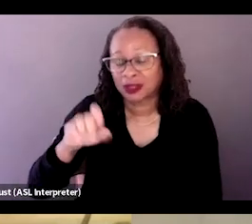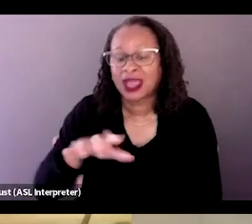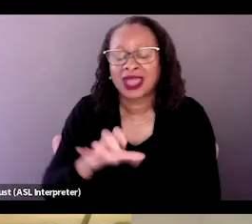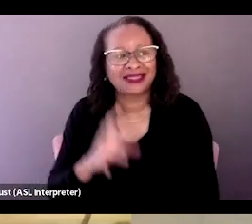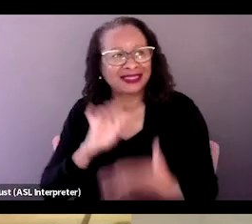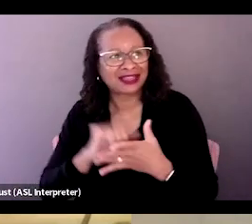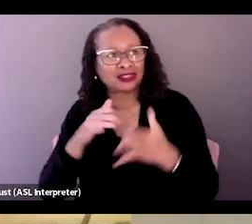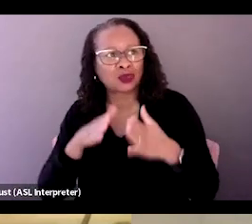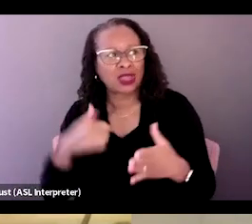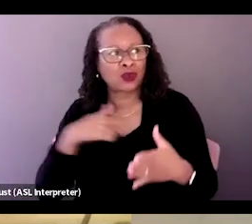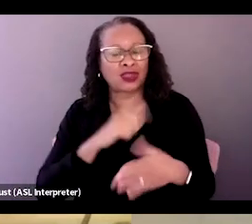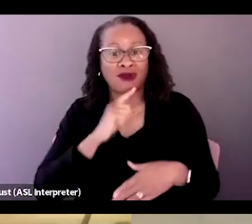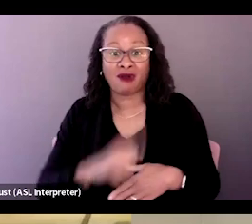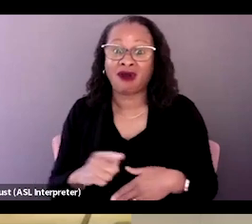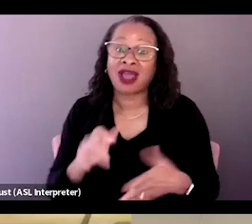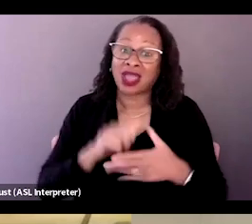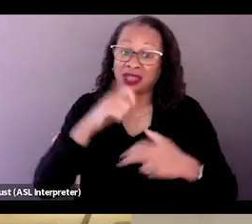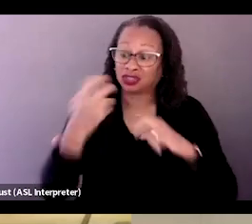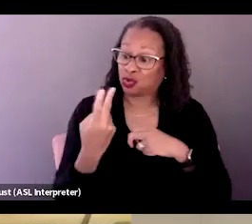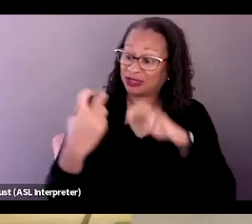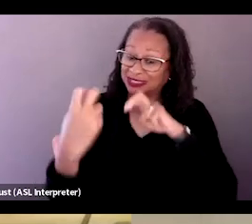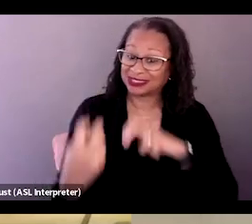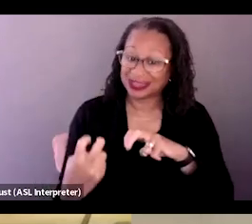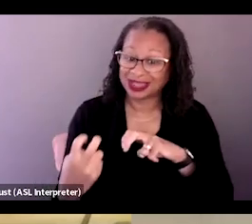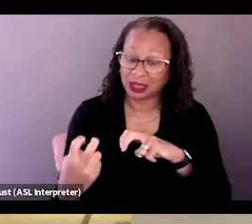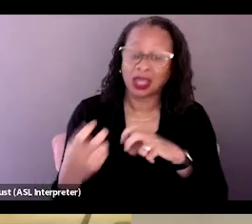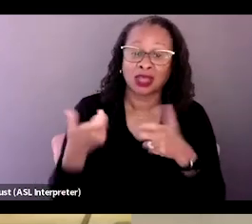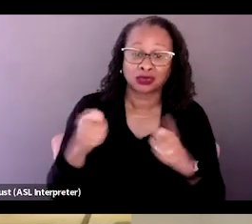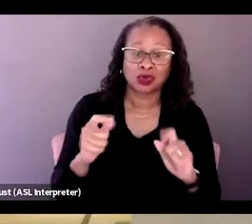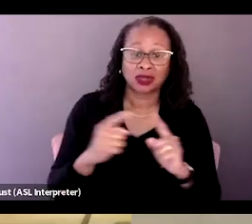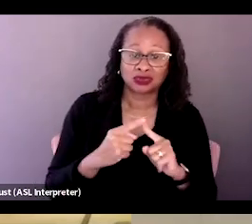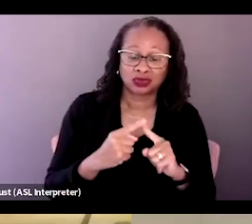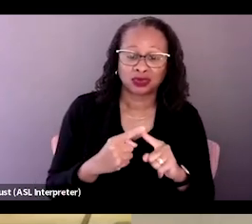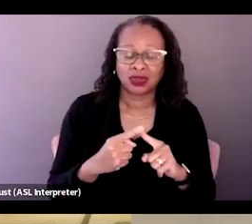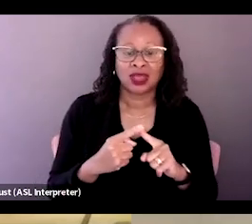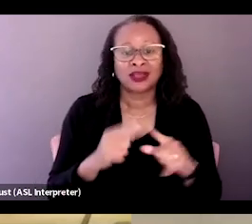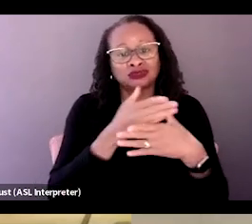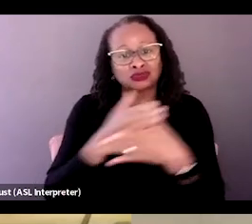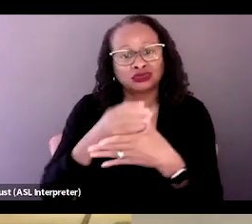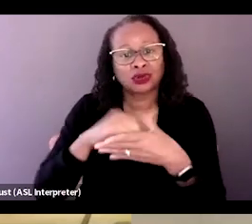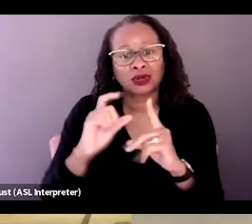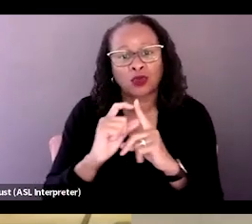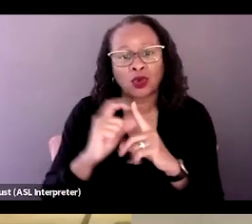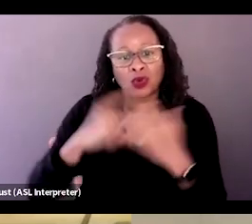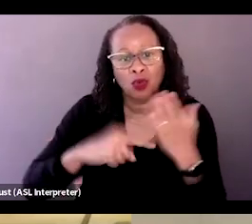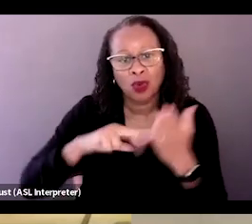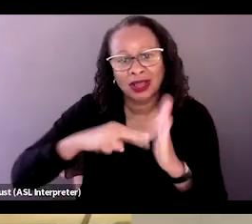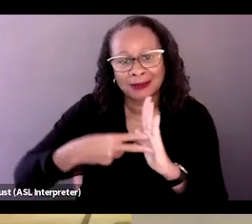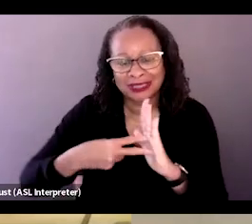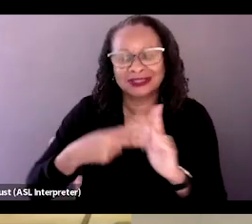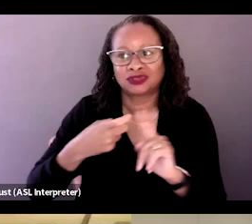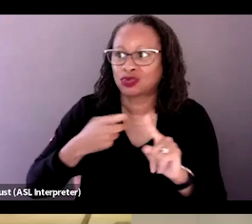down and we were just trying to, you know, tell in words what it is to be from New